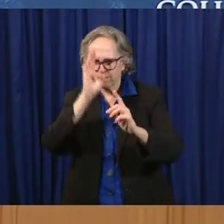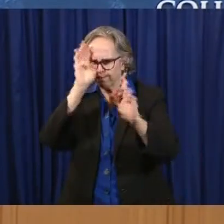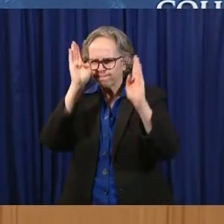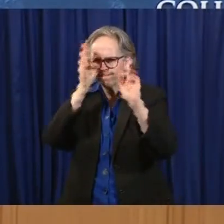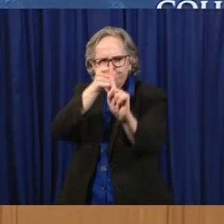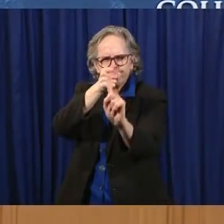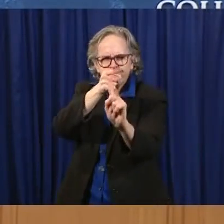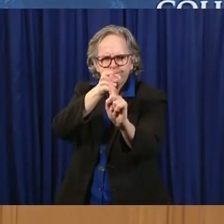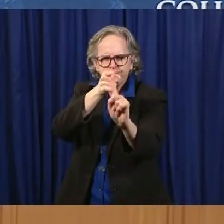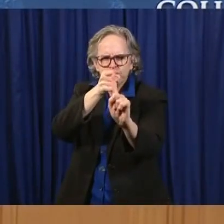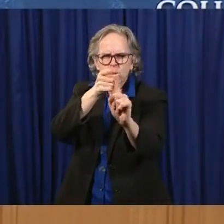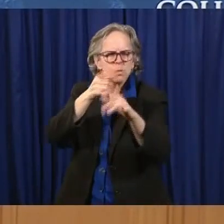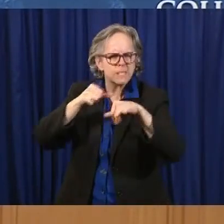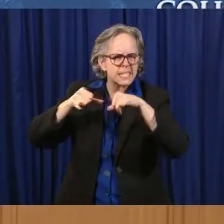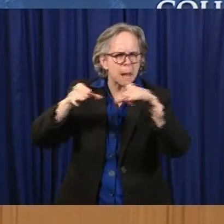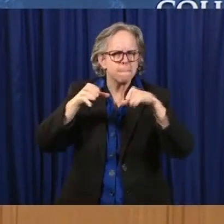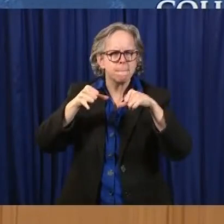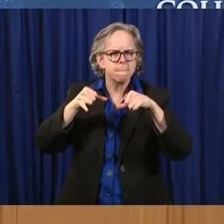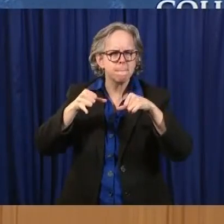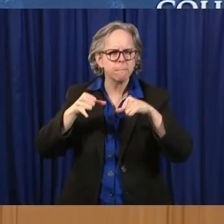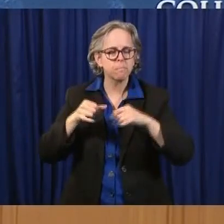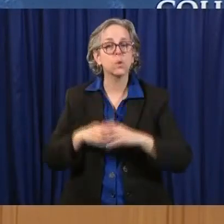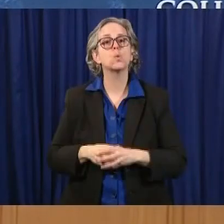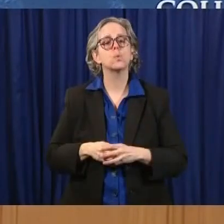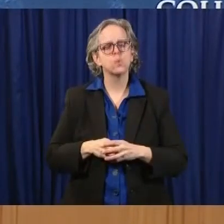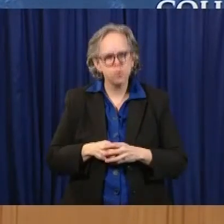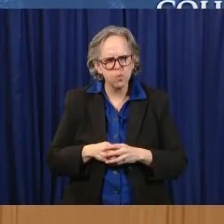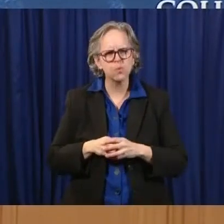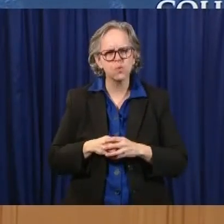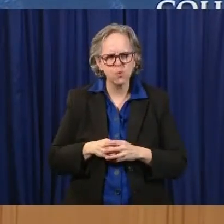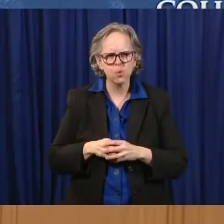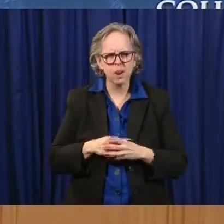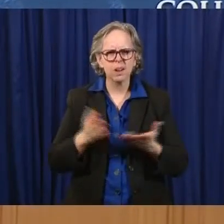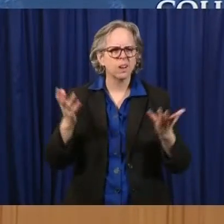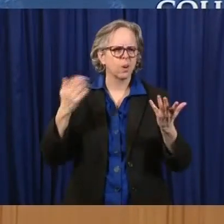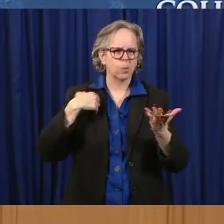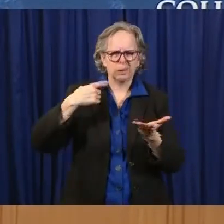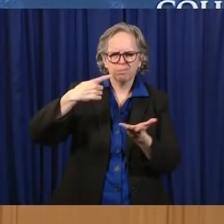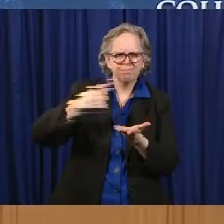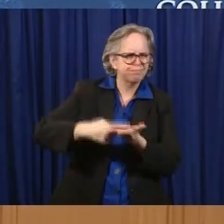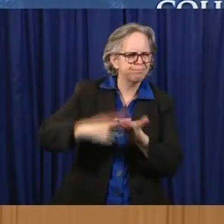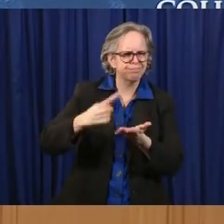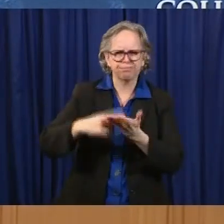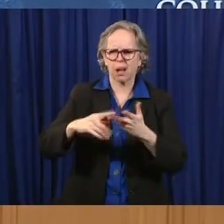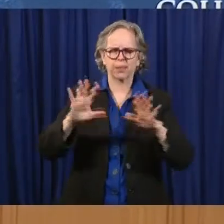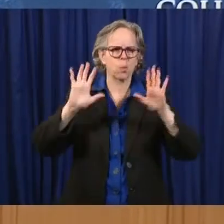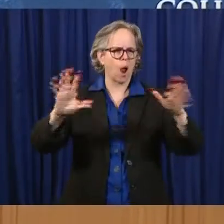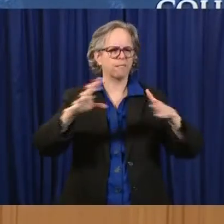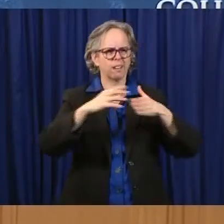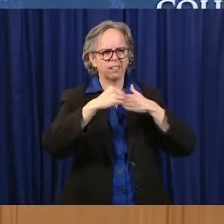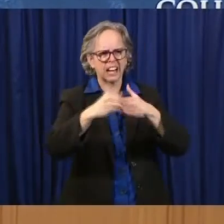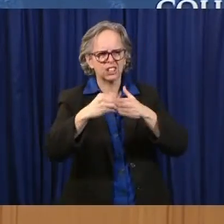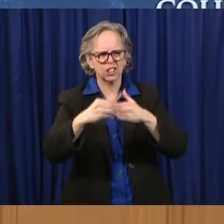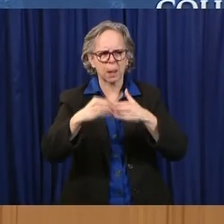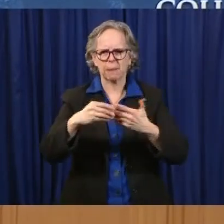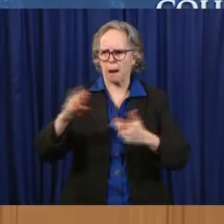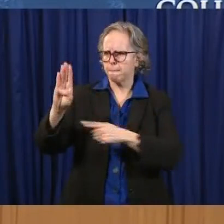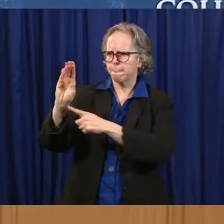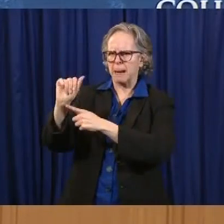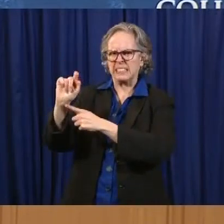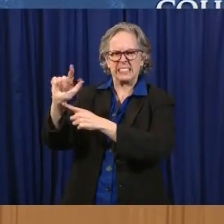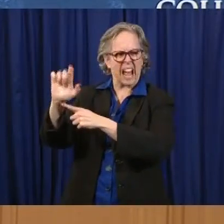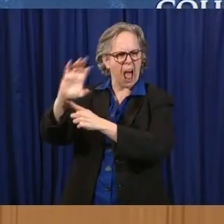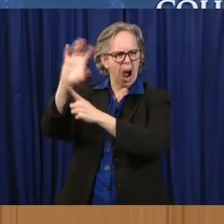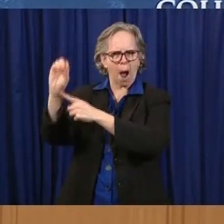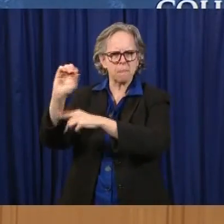at length about the incredible leadership of Lou Von Thaer and his colleagues at Battelle, you know, with Mike Kaufman